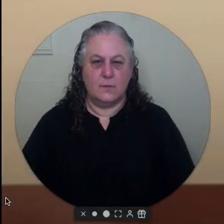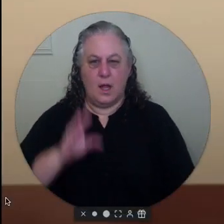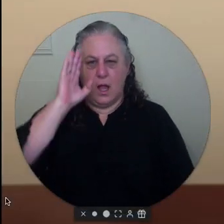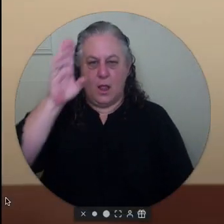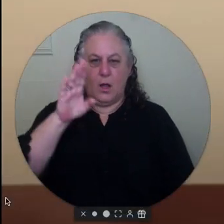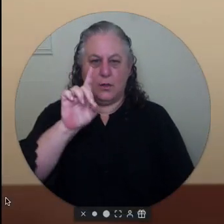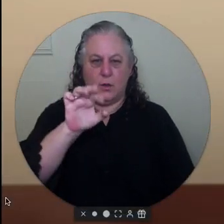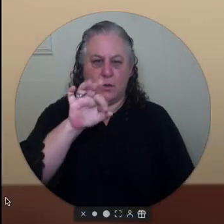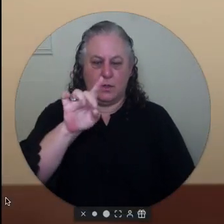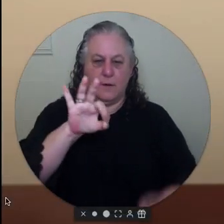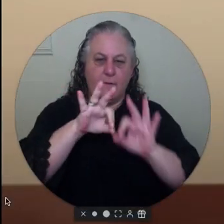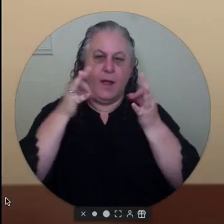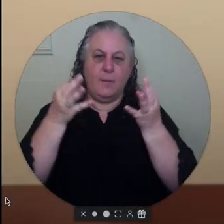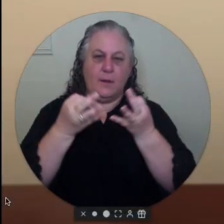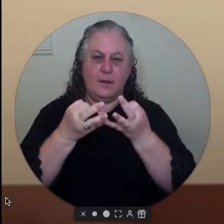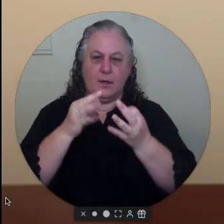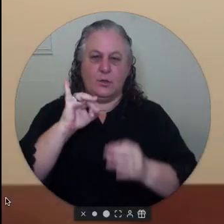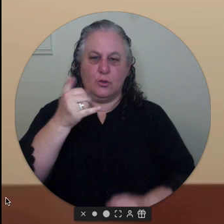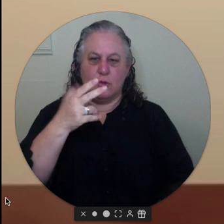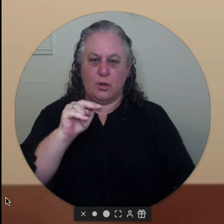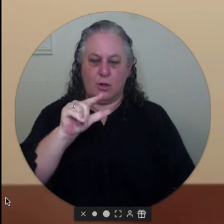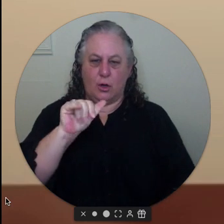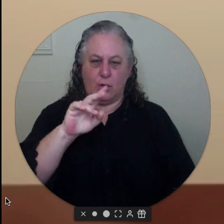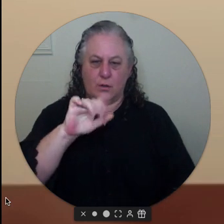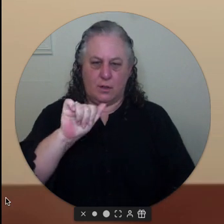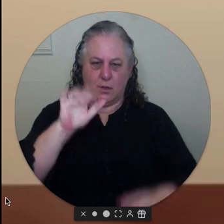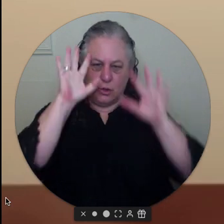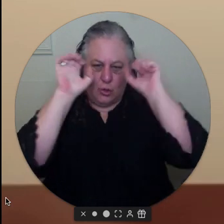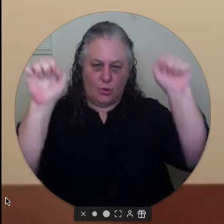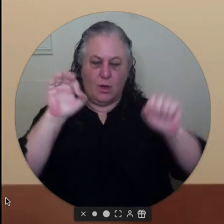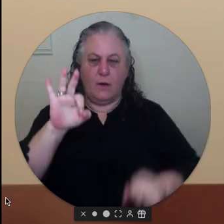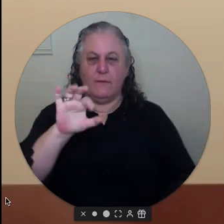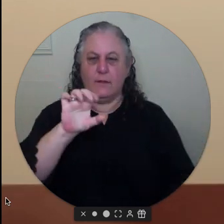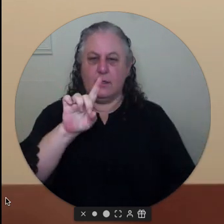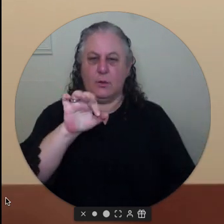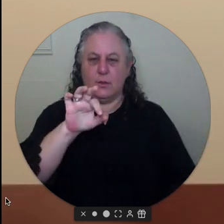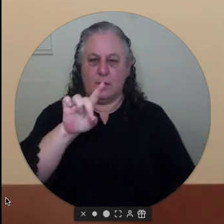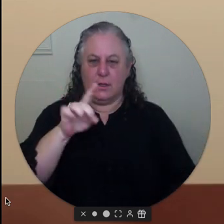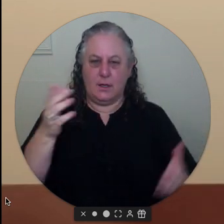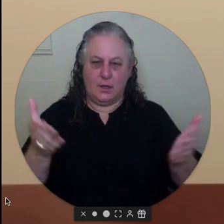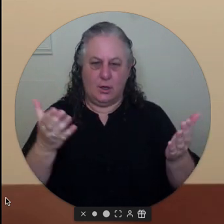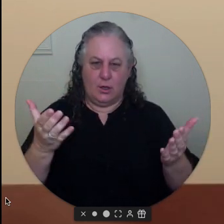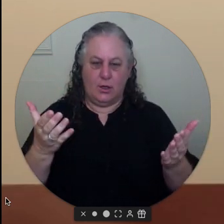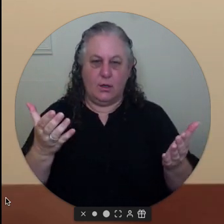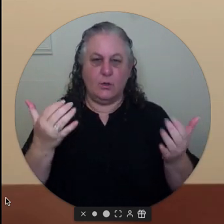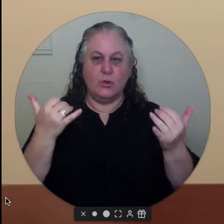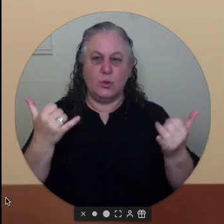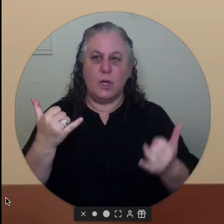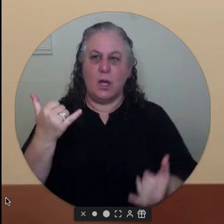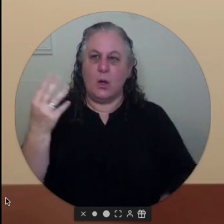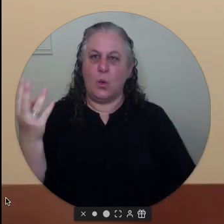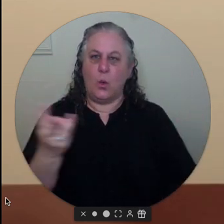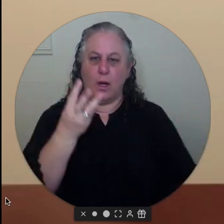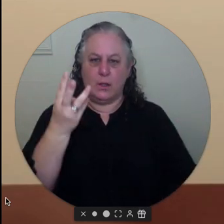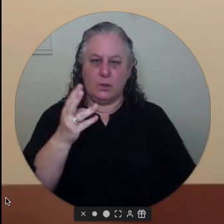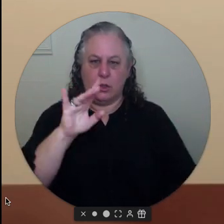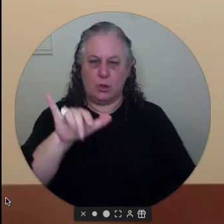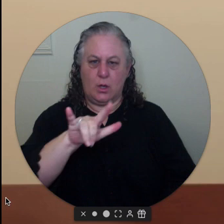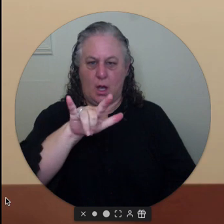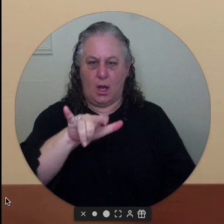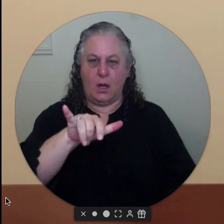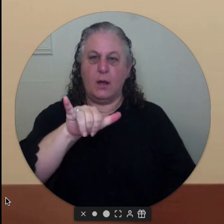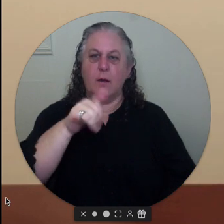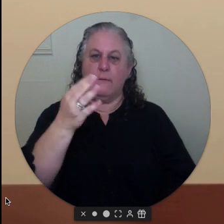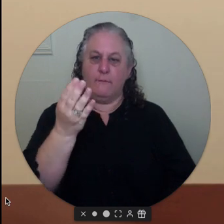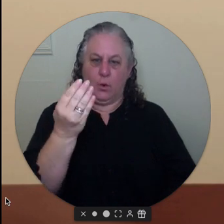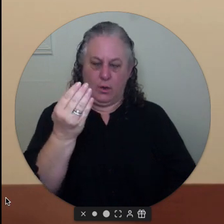Hello, Downey Unified family. John Garcia, Superintendent of Downey Unified here, coming to you on Wednesday, July 14th. So